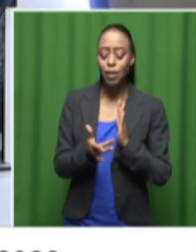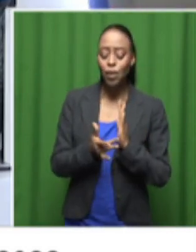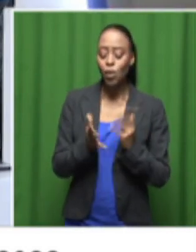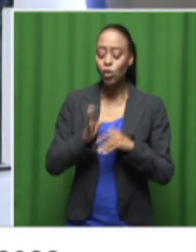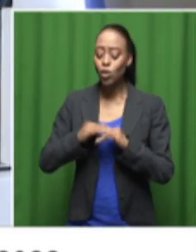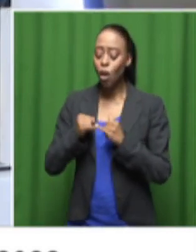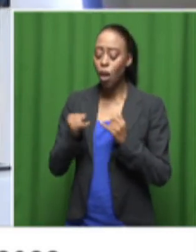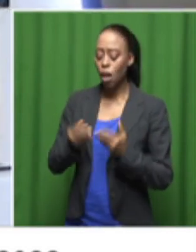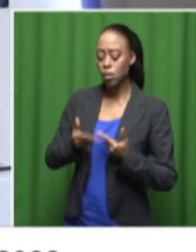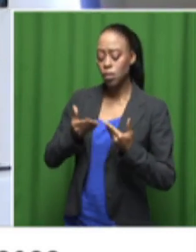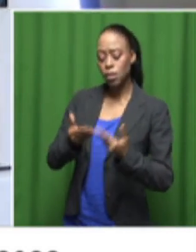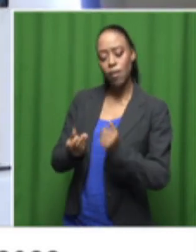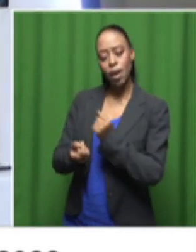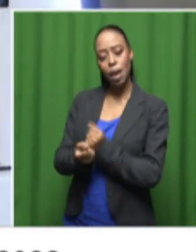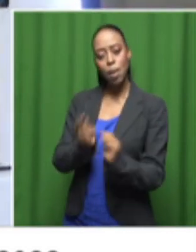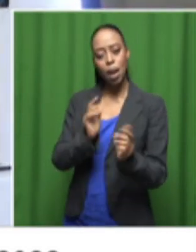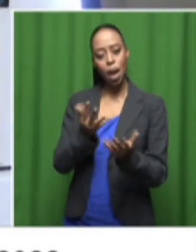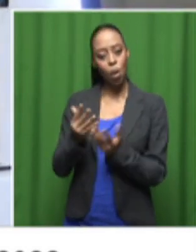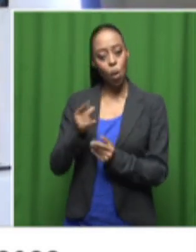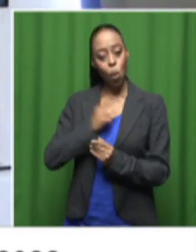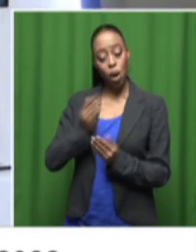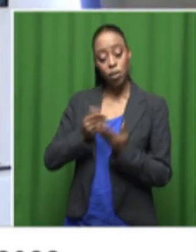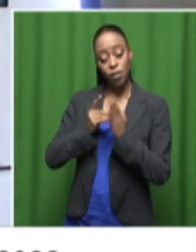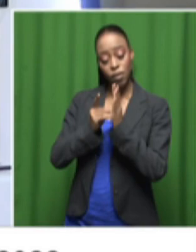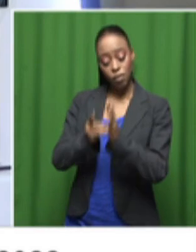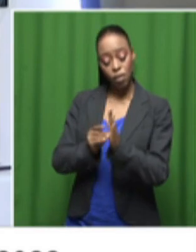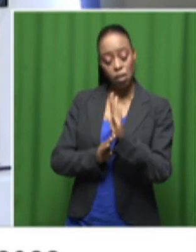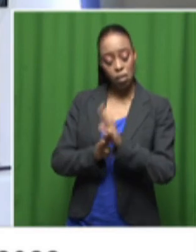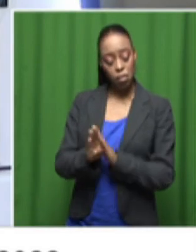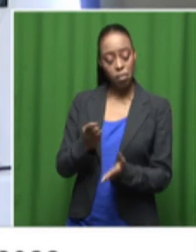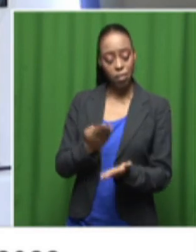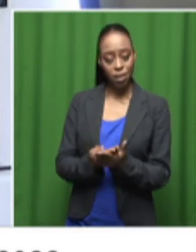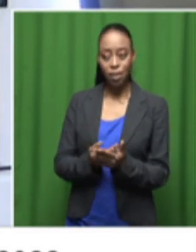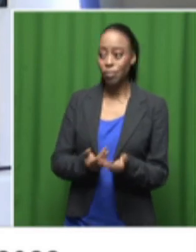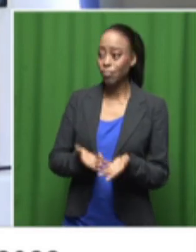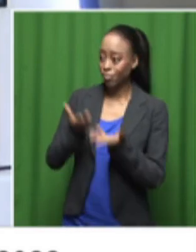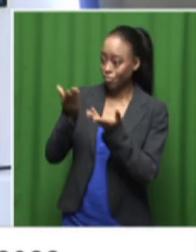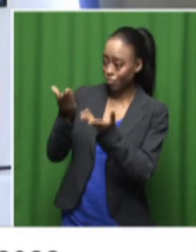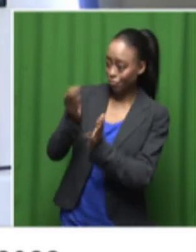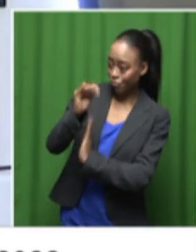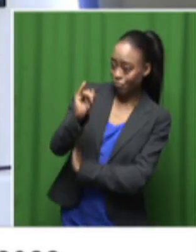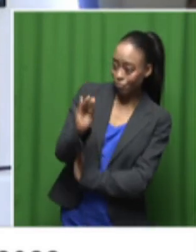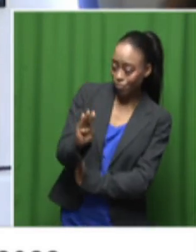government services so that service delivery can be improved. I head back to you in studio.